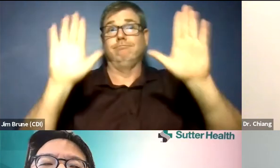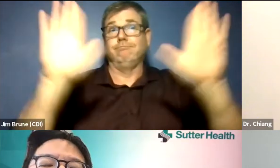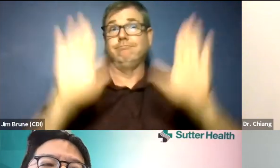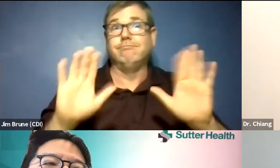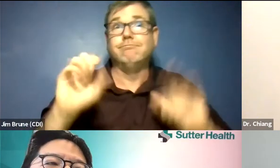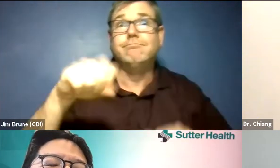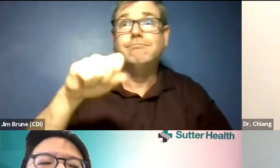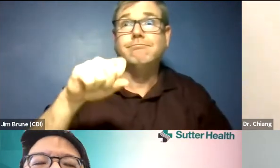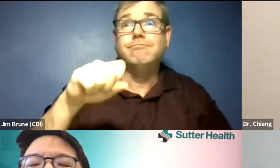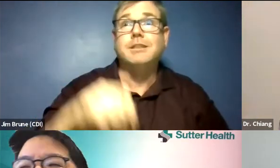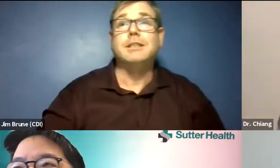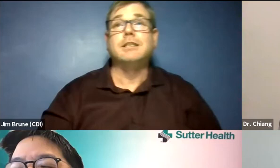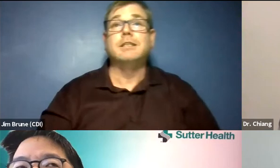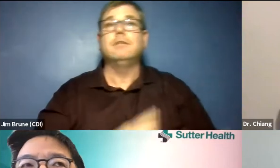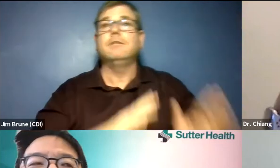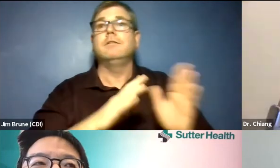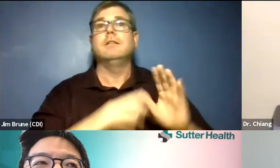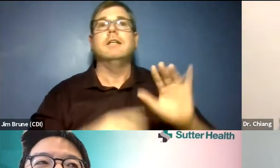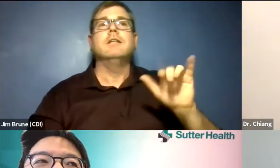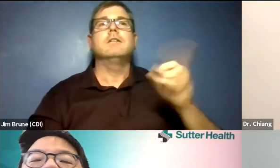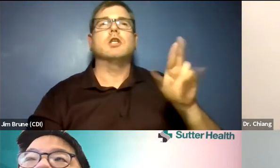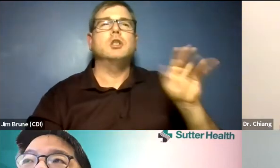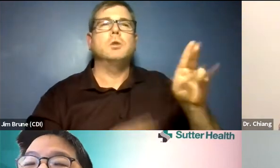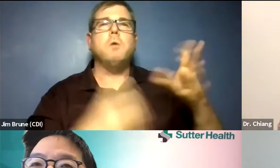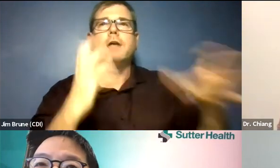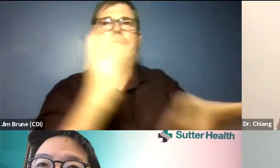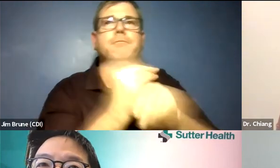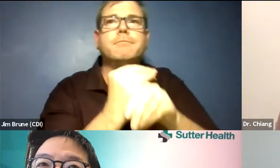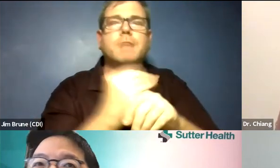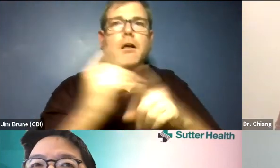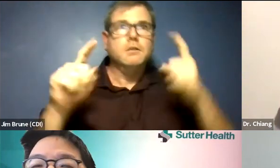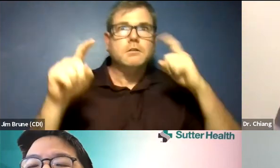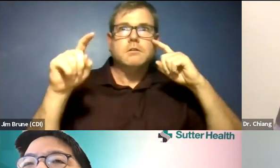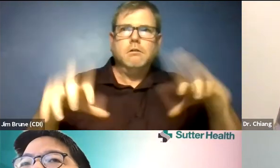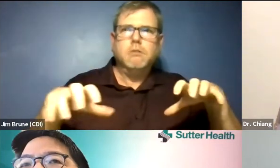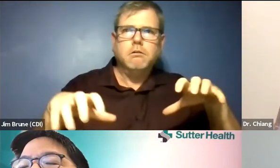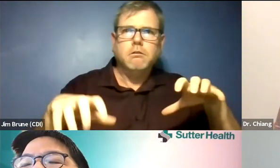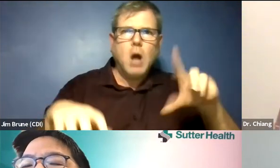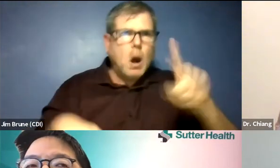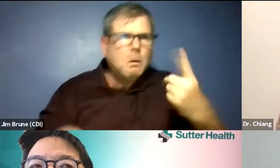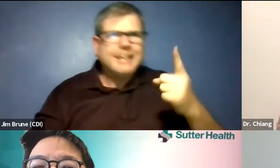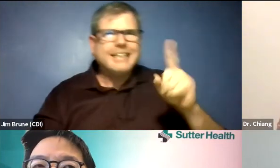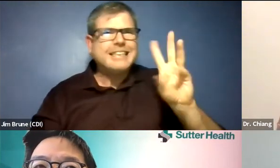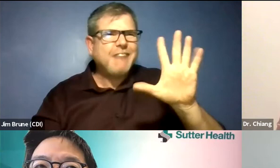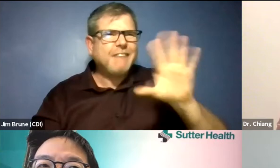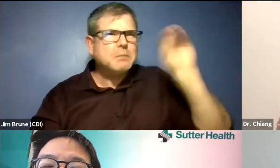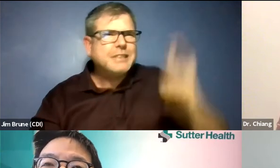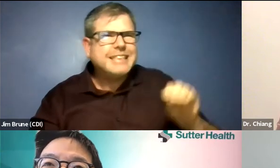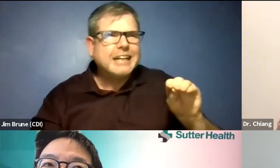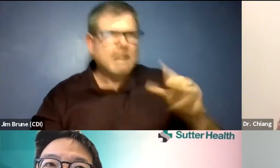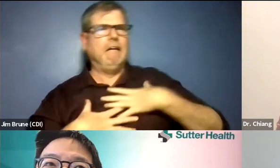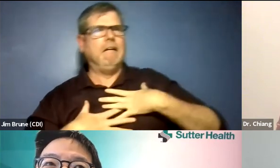will add, don't be alarmed by, oh, this is only 60 some percent or 70% effective